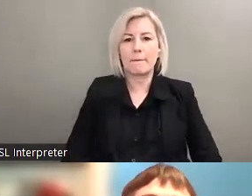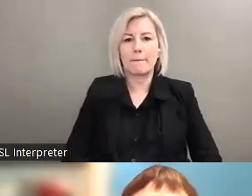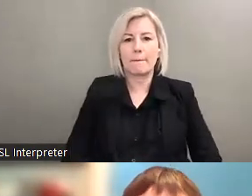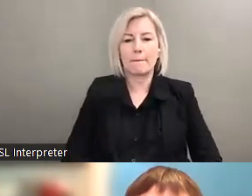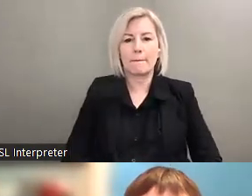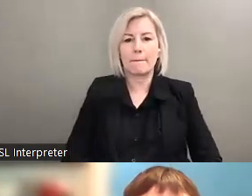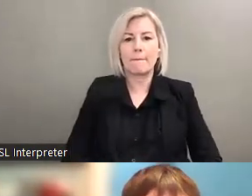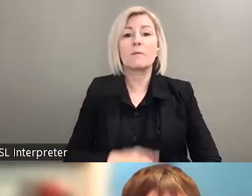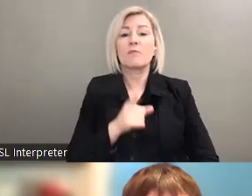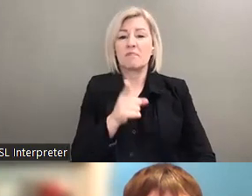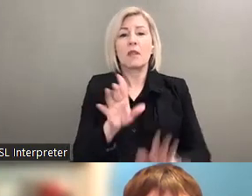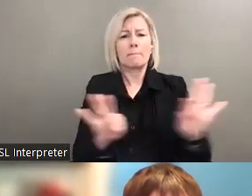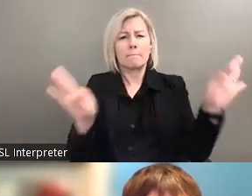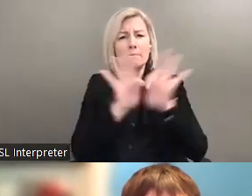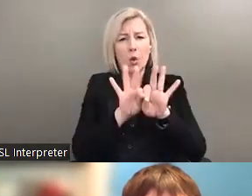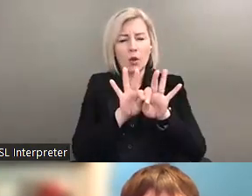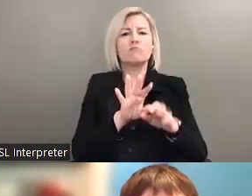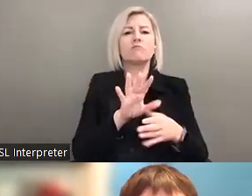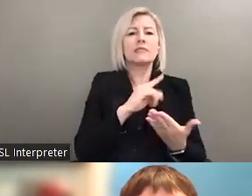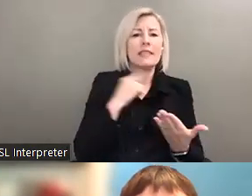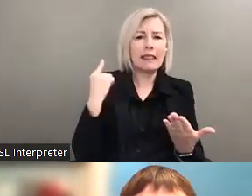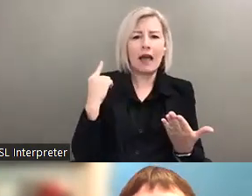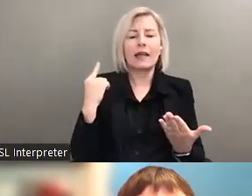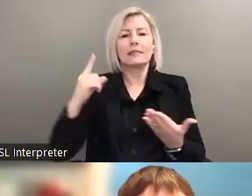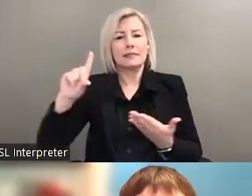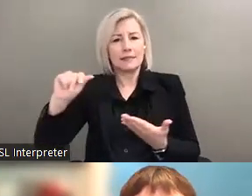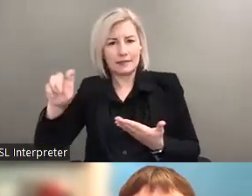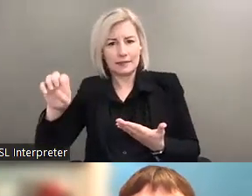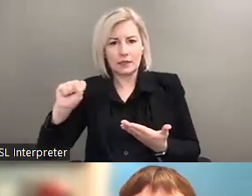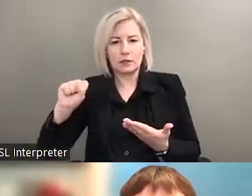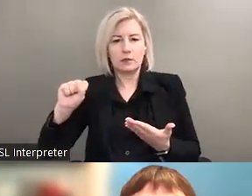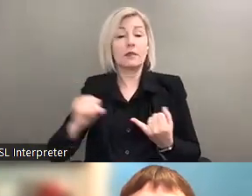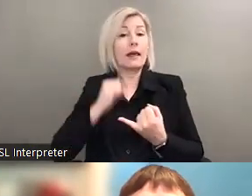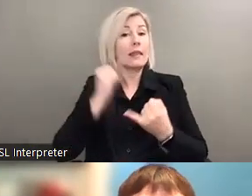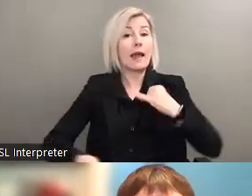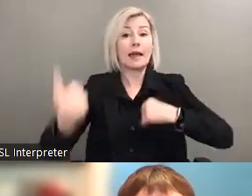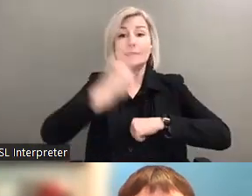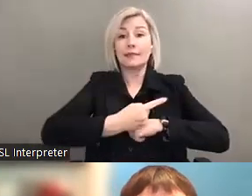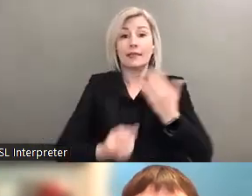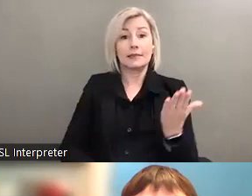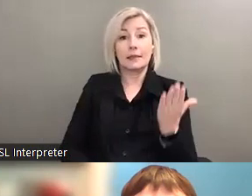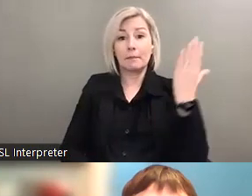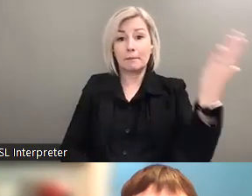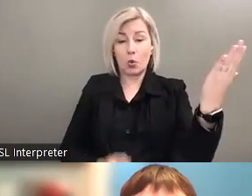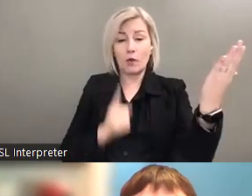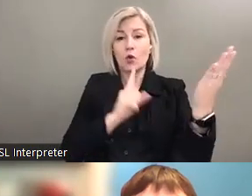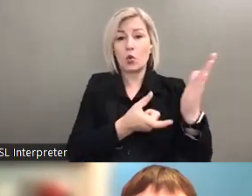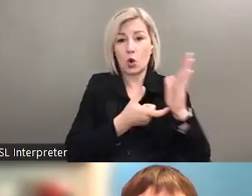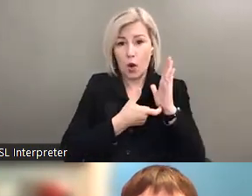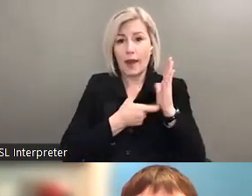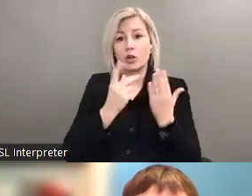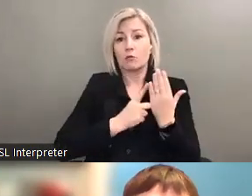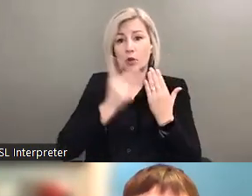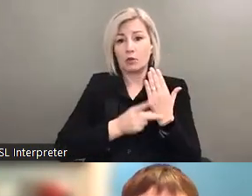So here are some deadlines and important dates for ArtsCONNECT. The last day to submit to the required projects and development listing